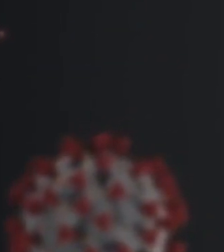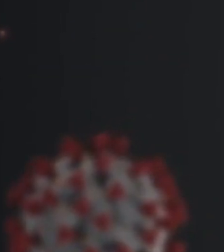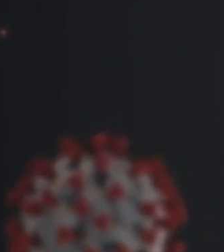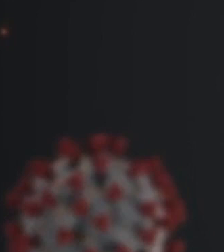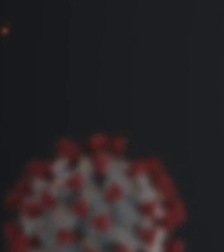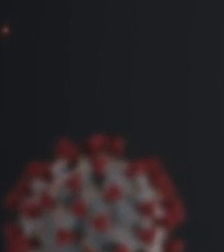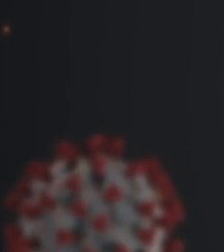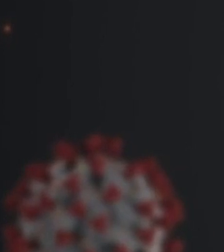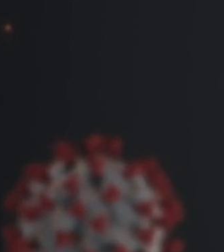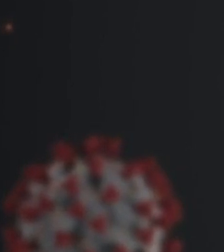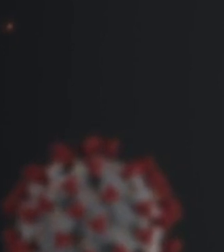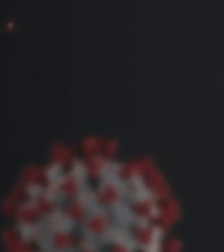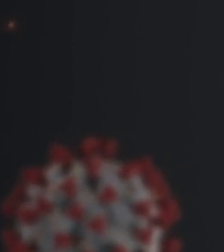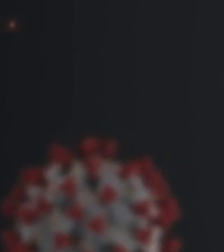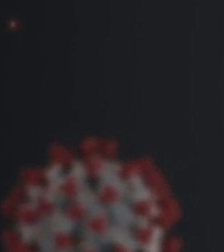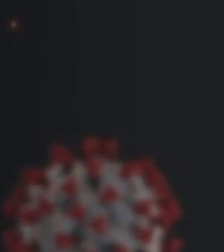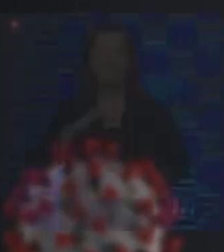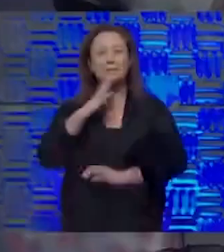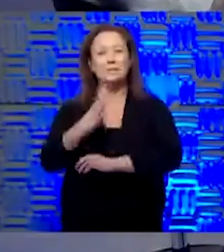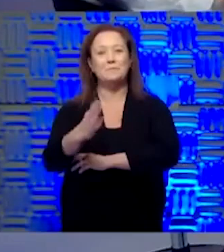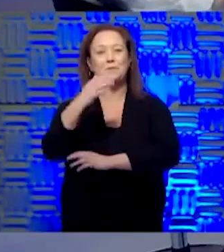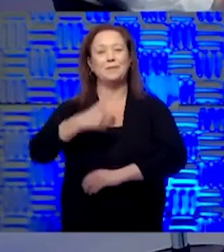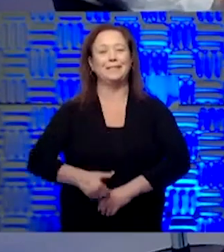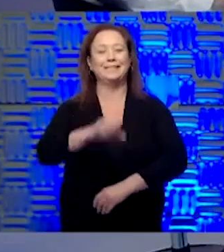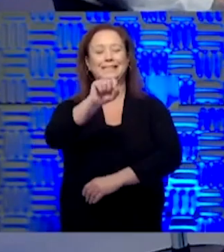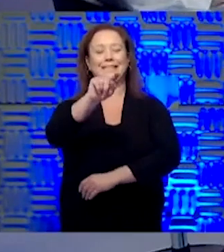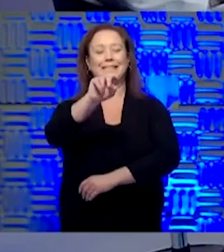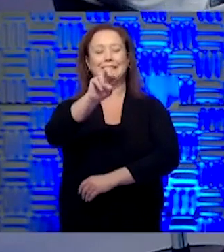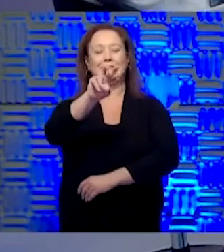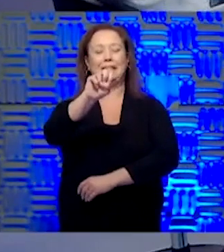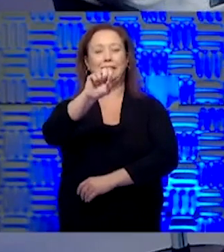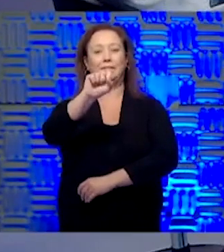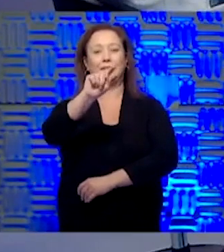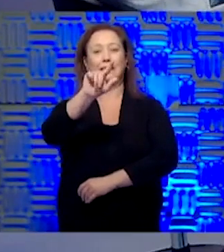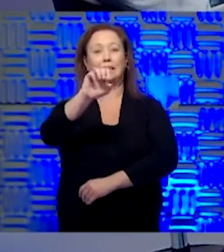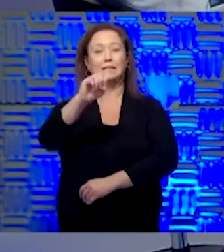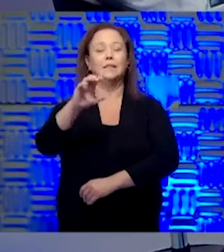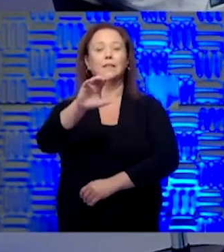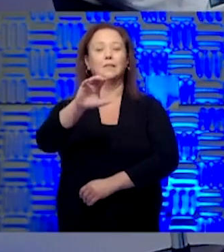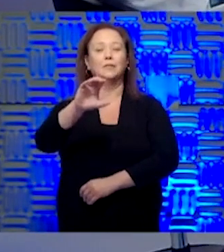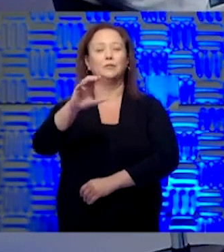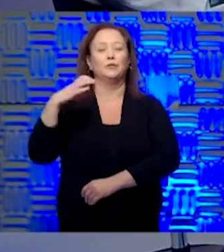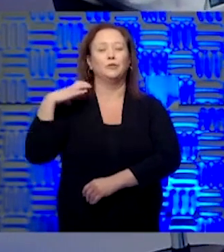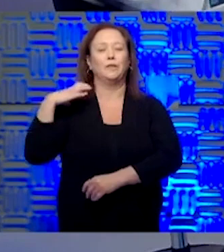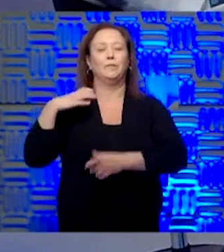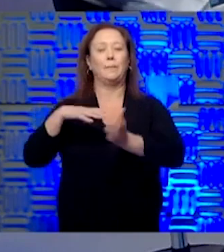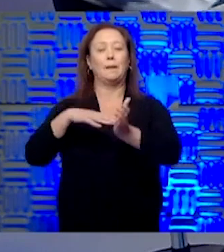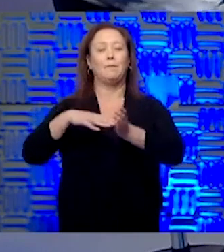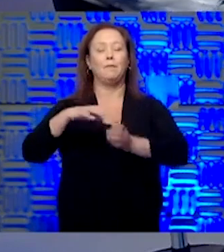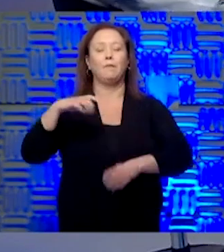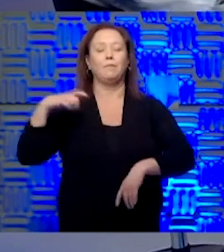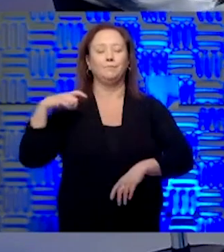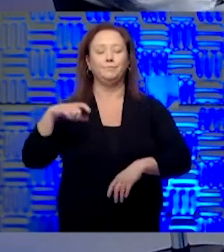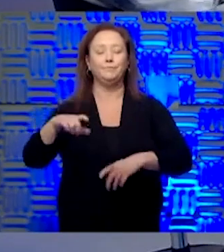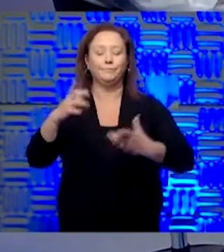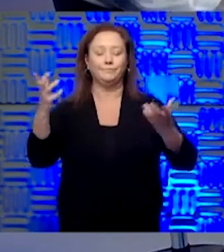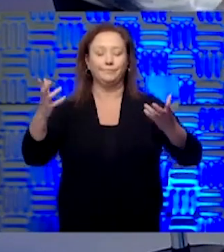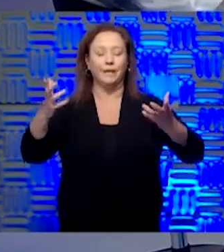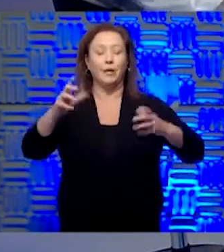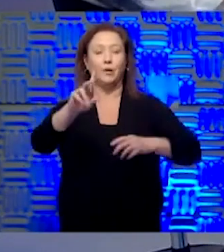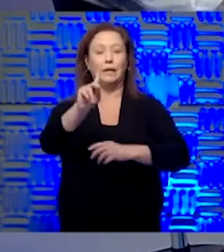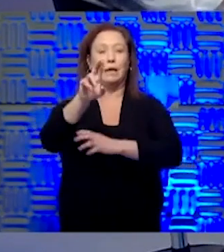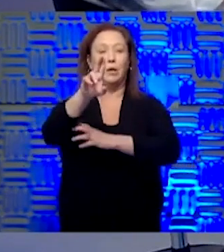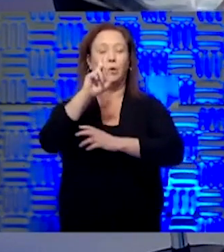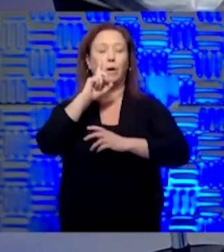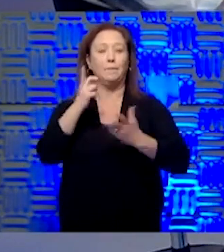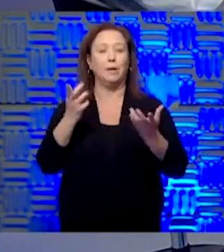Good morning. Camera. Good morning. This is Steve Stites, Chief Medical Officer for the University of Kansas Health System. I'm here in the Dolph Simon studio with